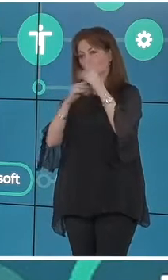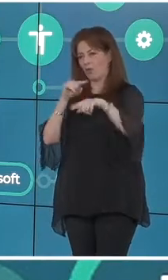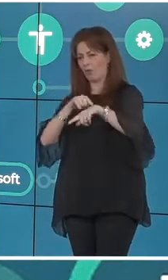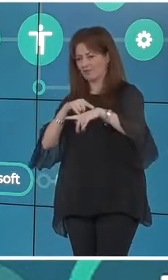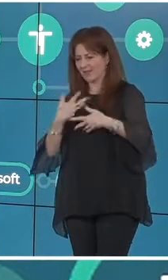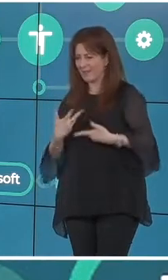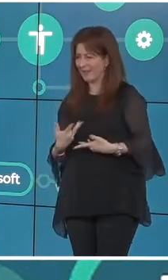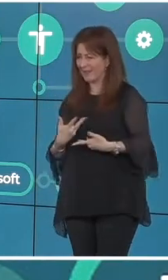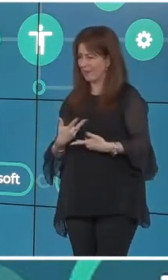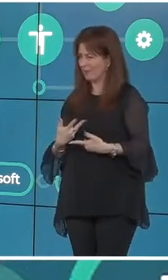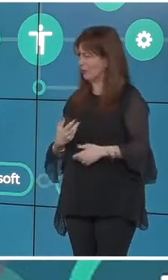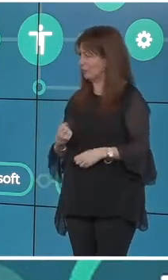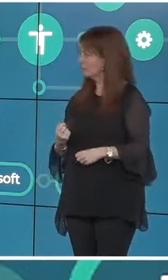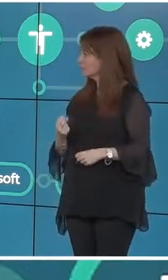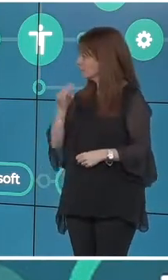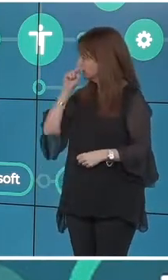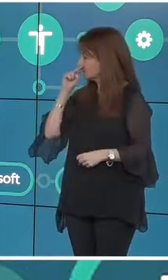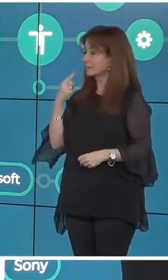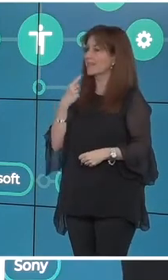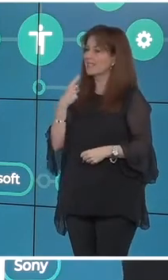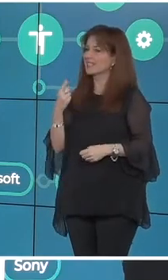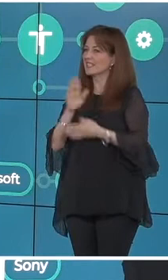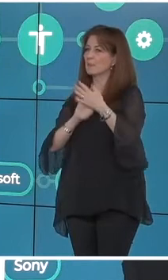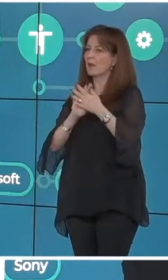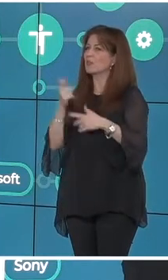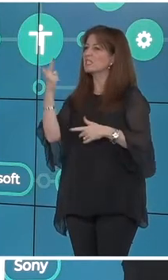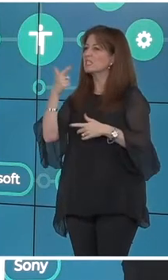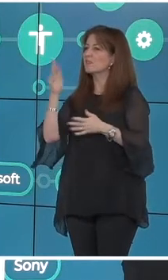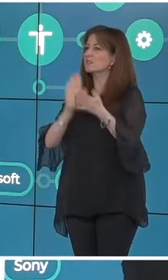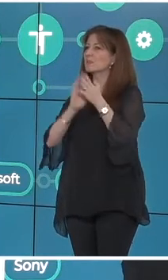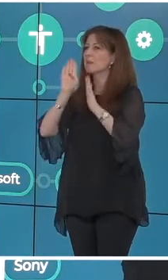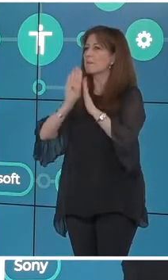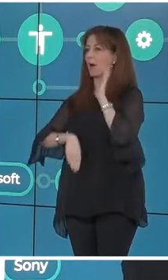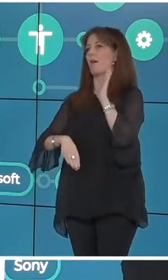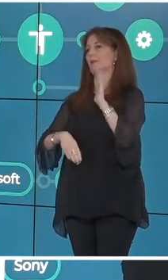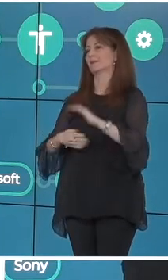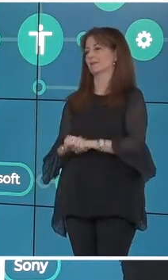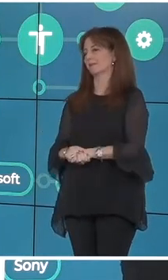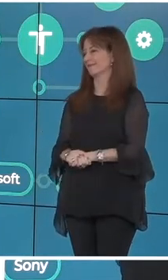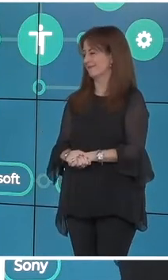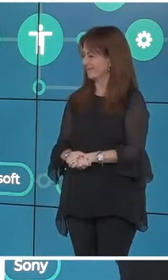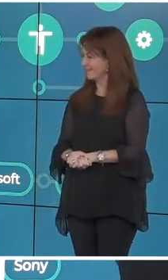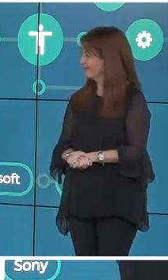Oh, don't do that to me. No, he said it was 15:15. So it's about 17 minutes past, and that's without even touching my watch. Thank